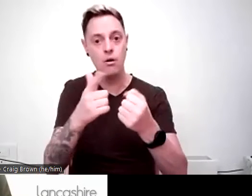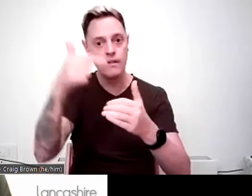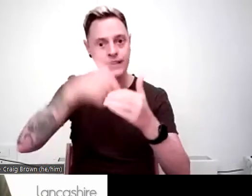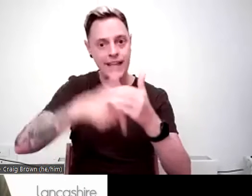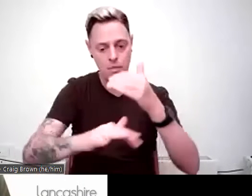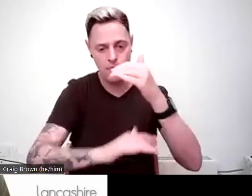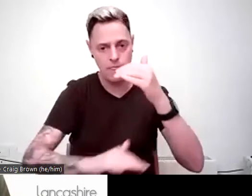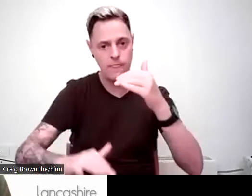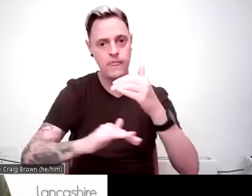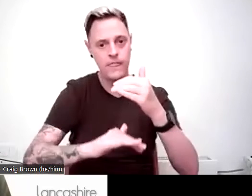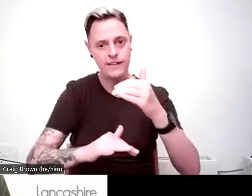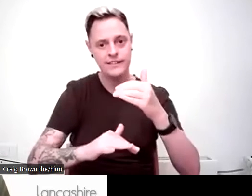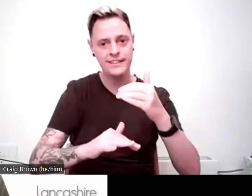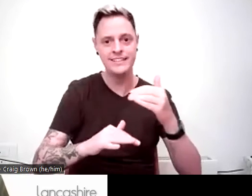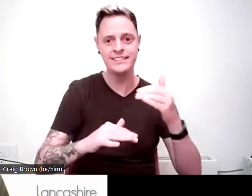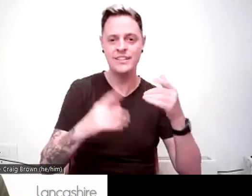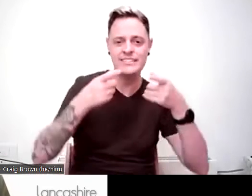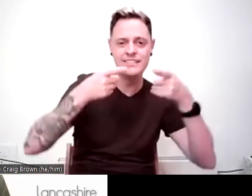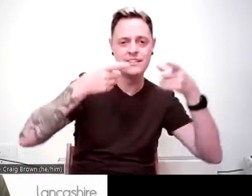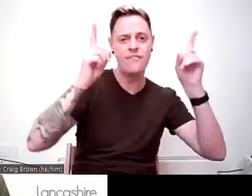then there'll also be